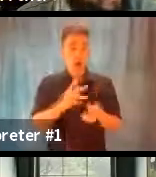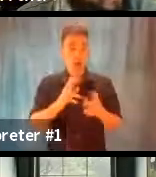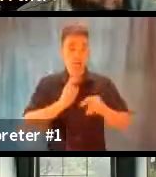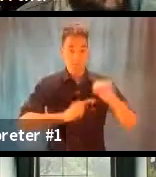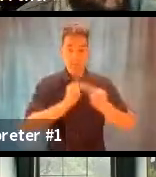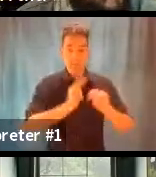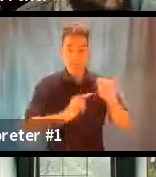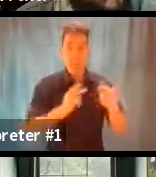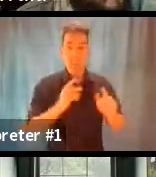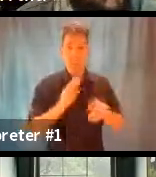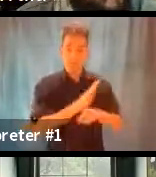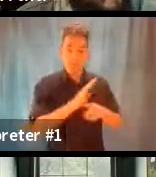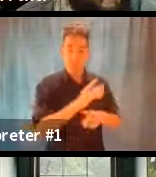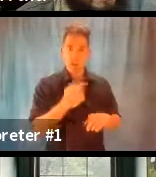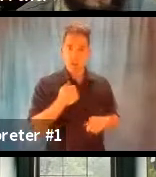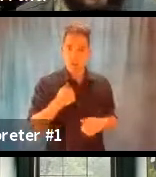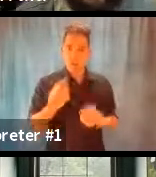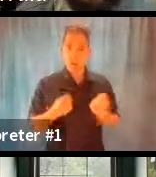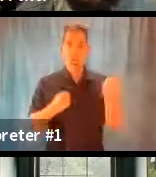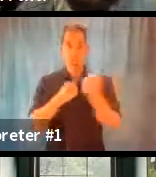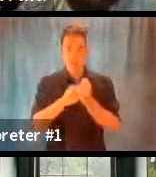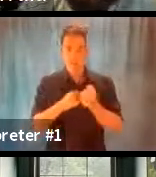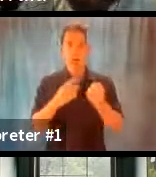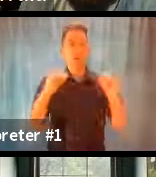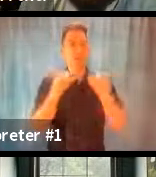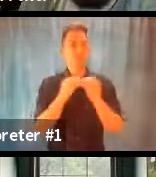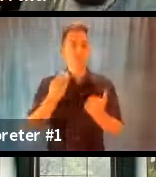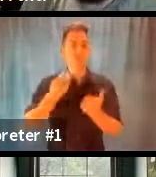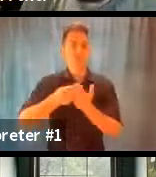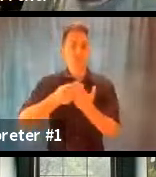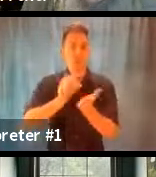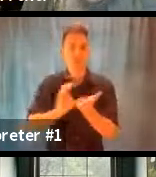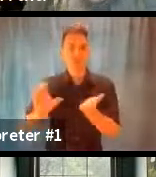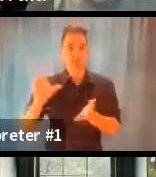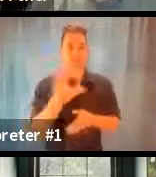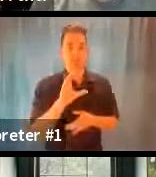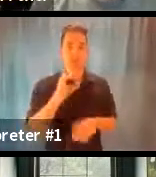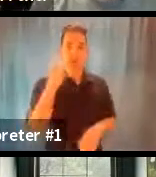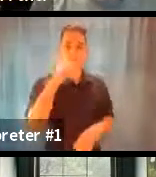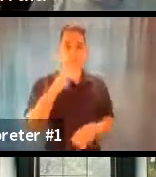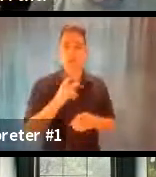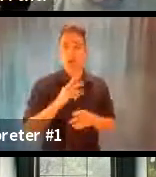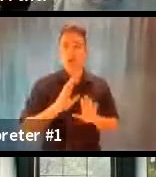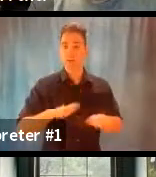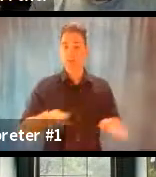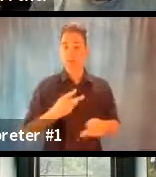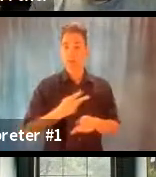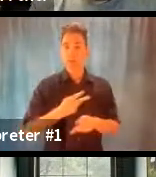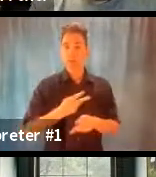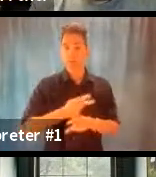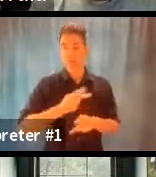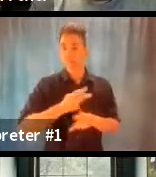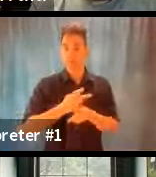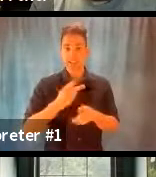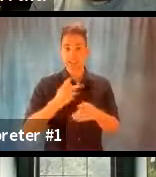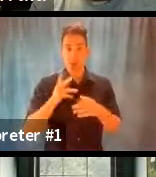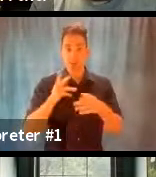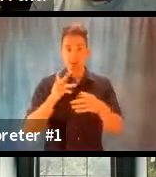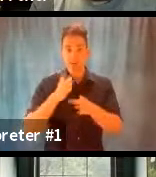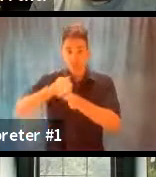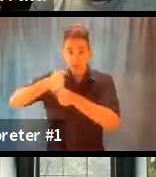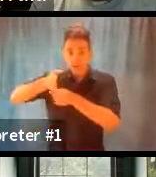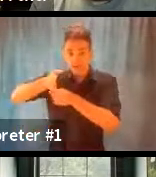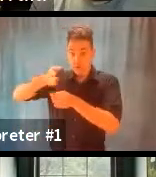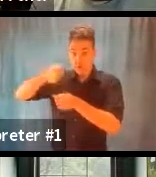for more funding to help the child care industry itself. Myself and